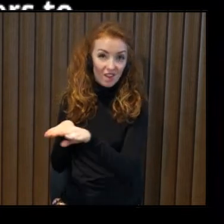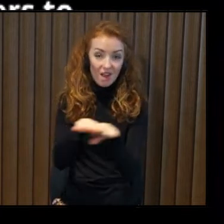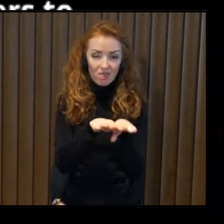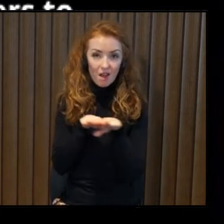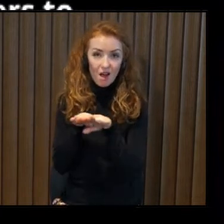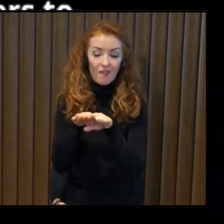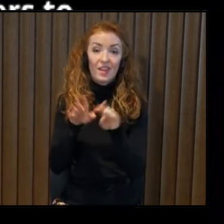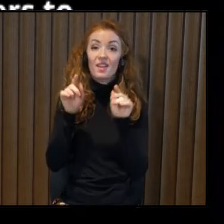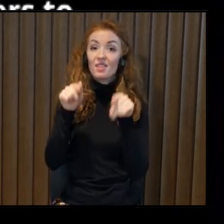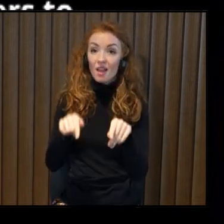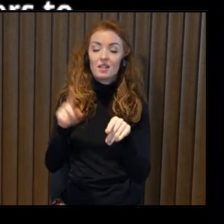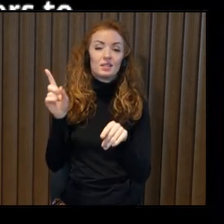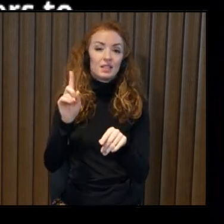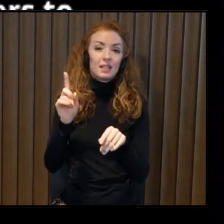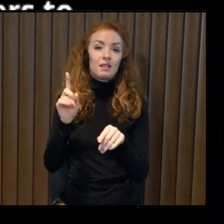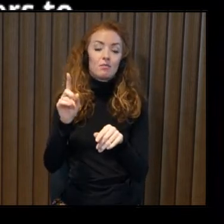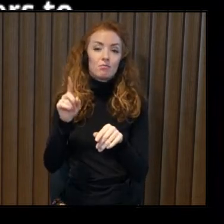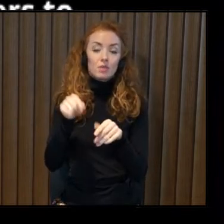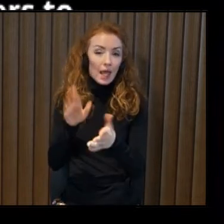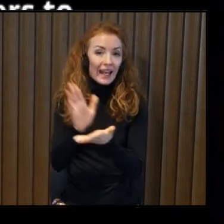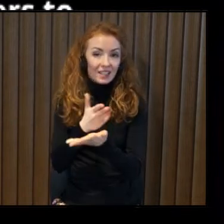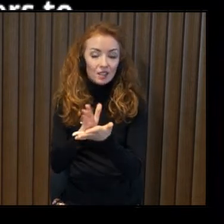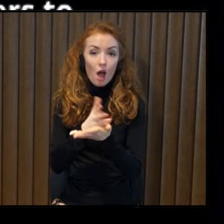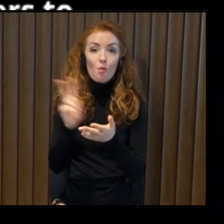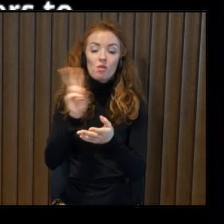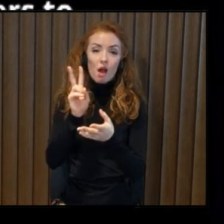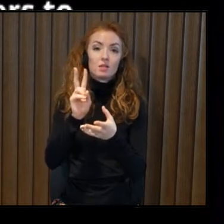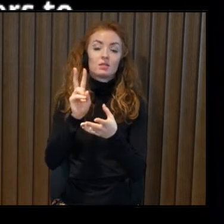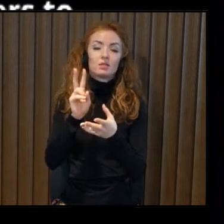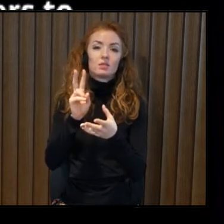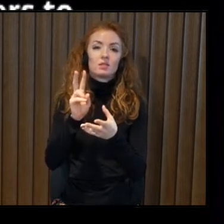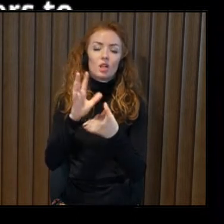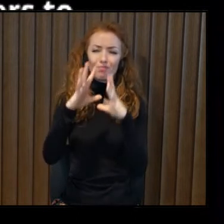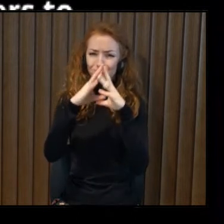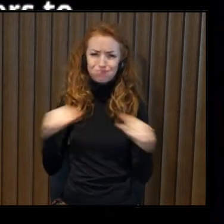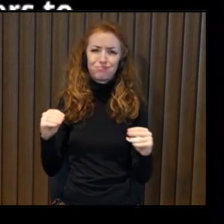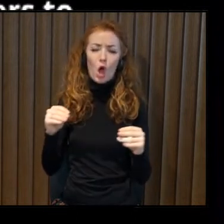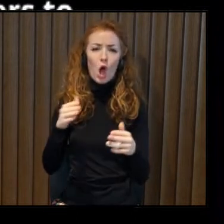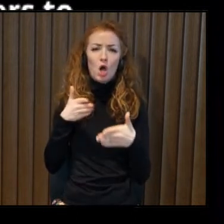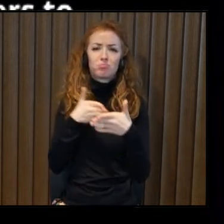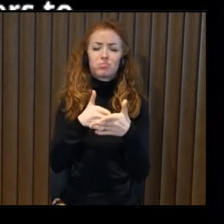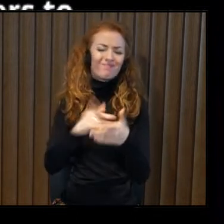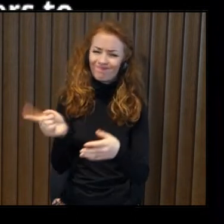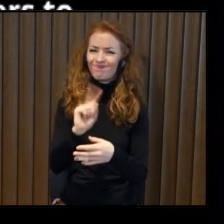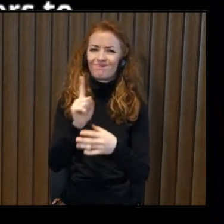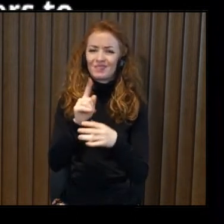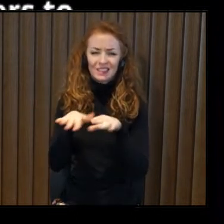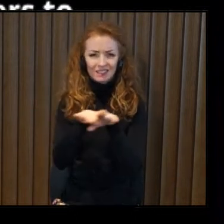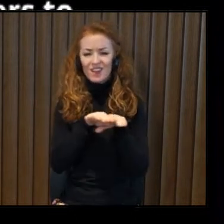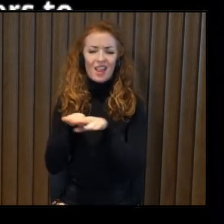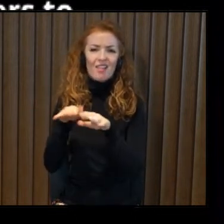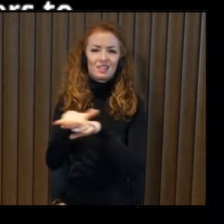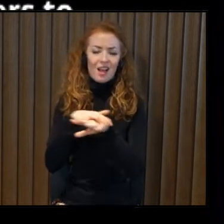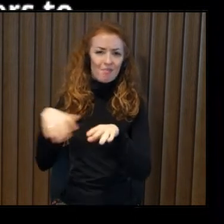eliminate barriers to participating in society across the entirety of the human